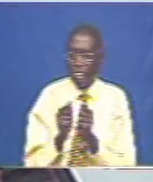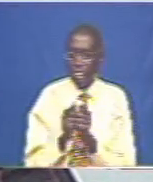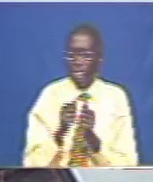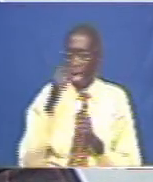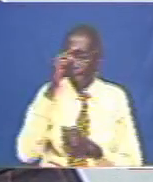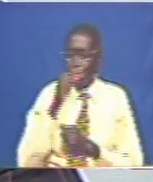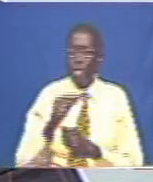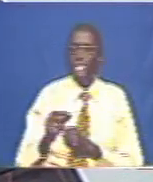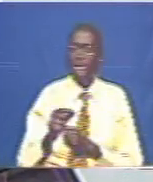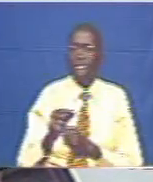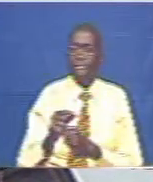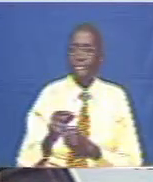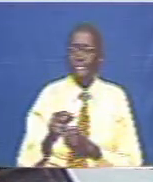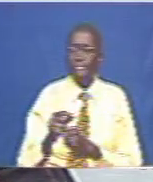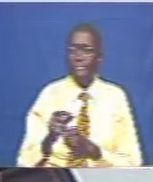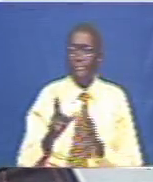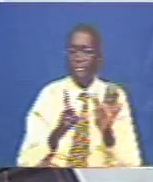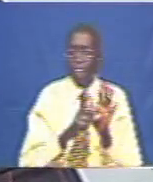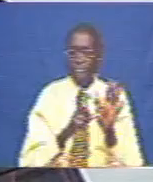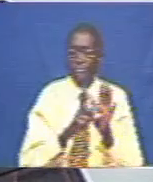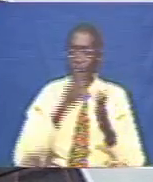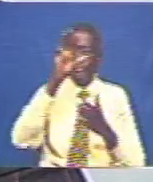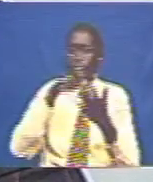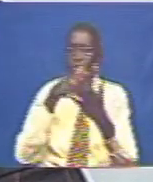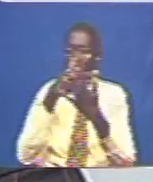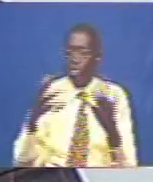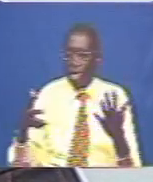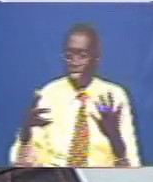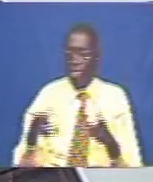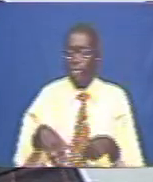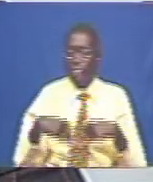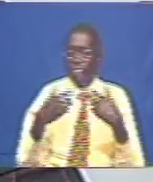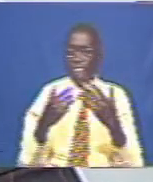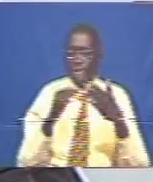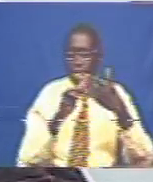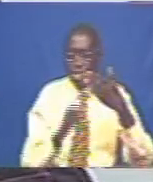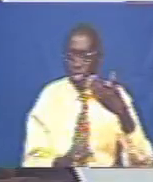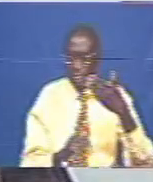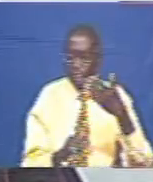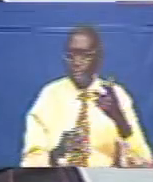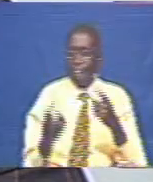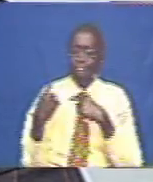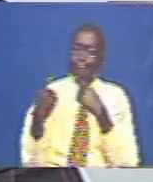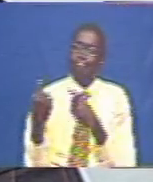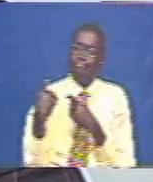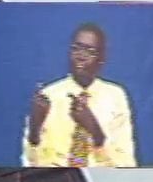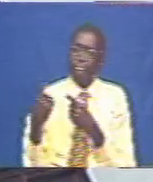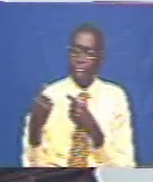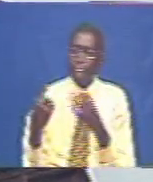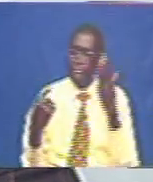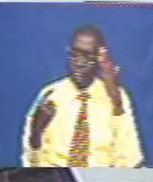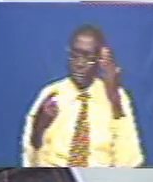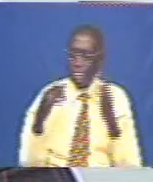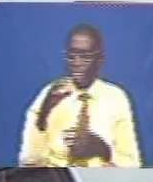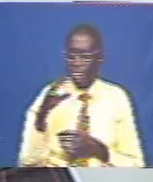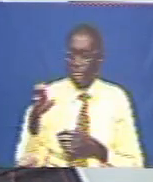and legislation framework, mm-hmm. where we feel there is still a gap Recently, I know the CEO has